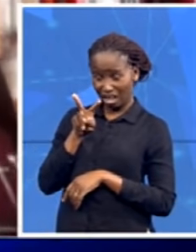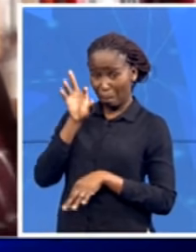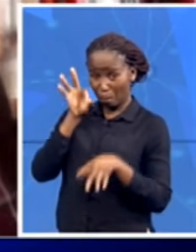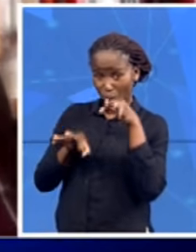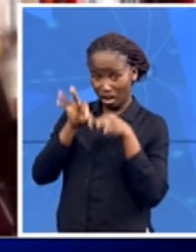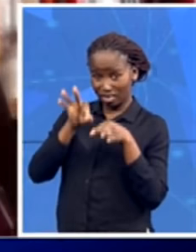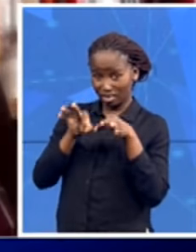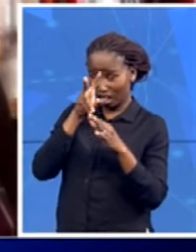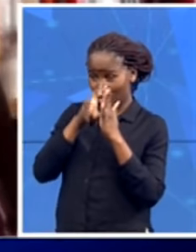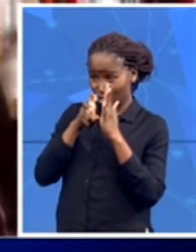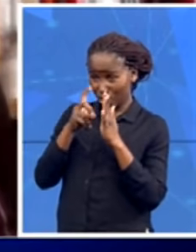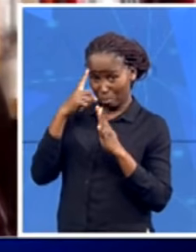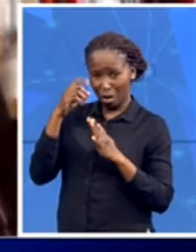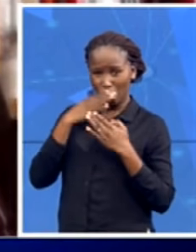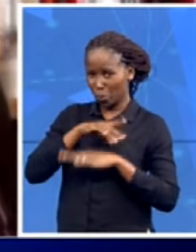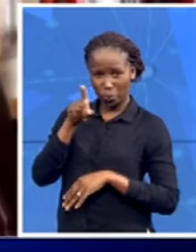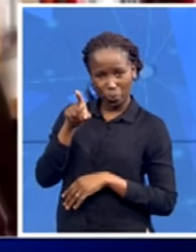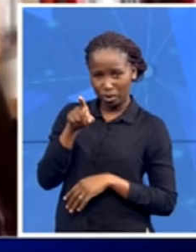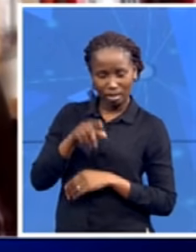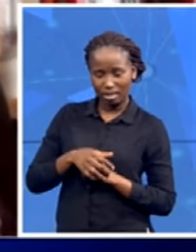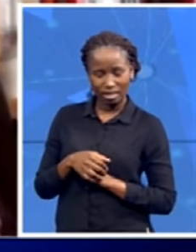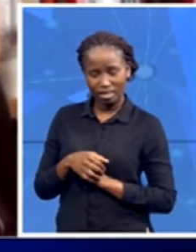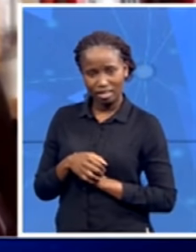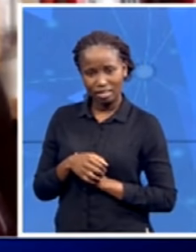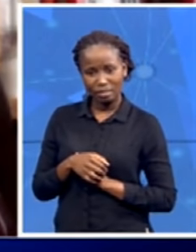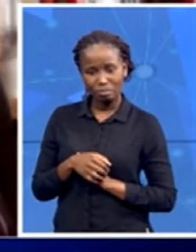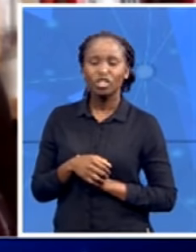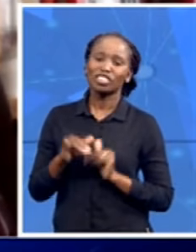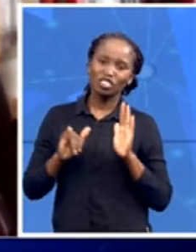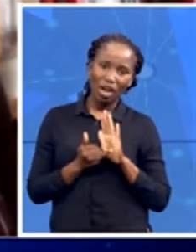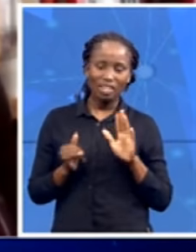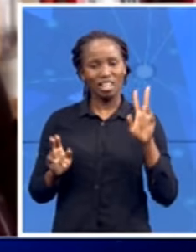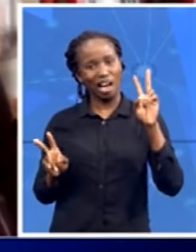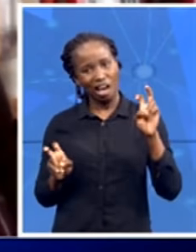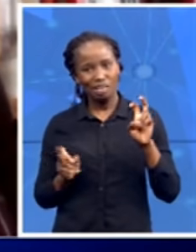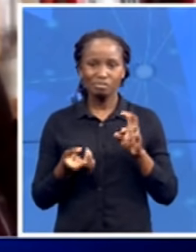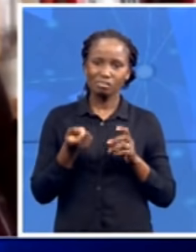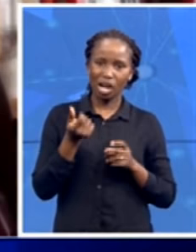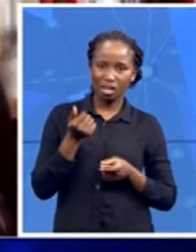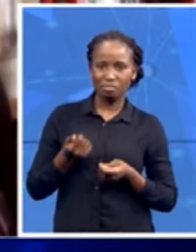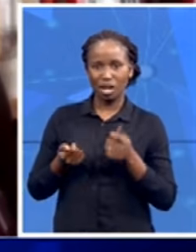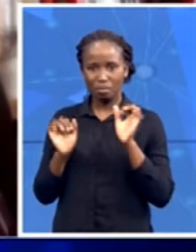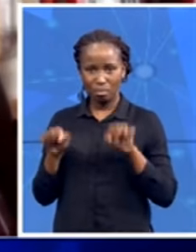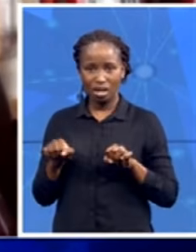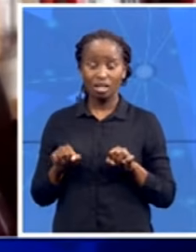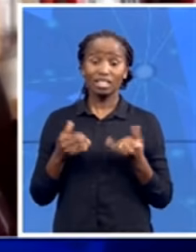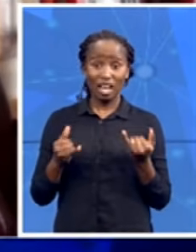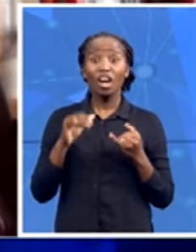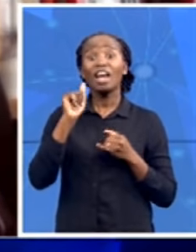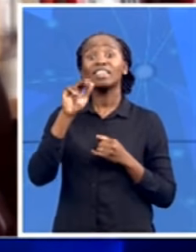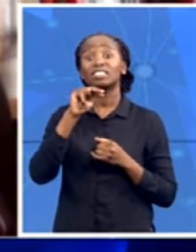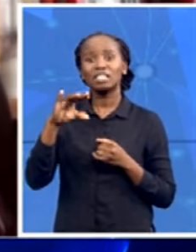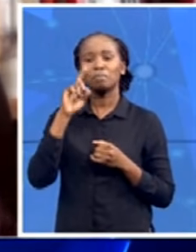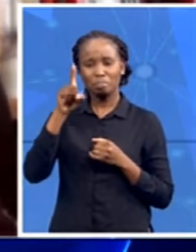here and there. So the ANC needs to focus on the issue of political education.